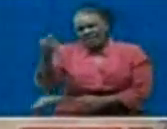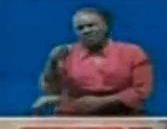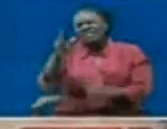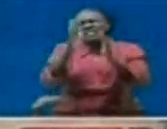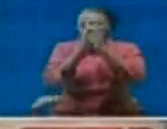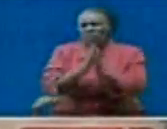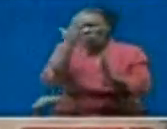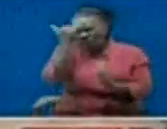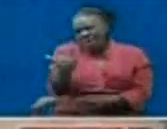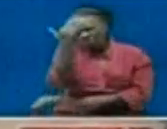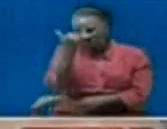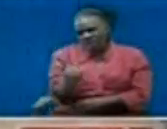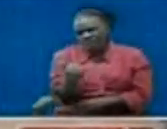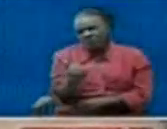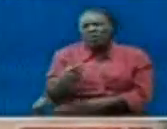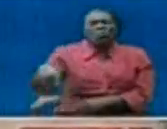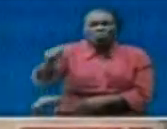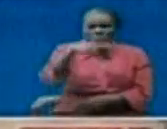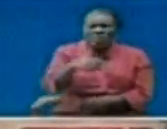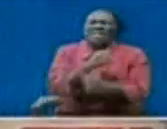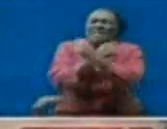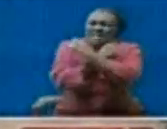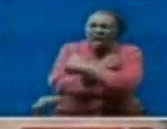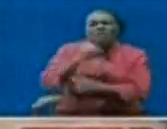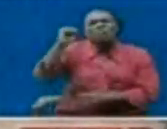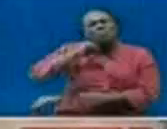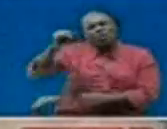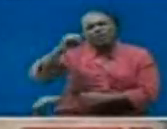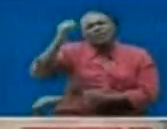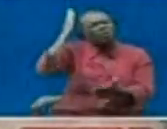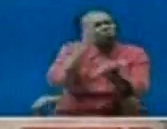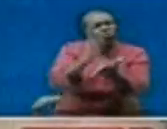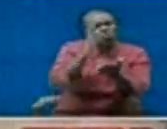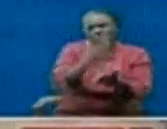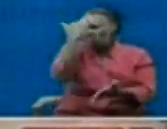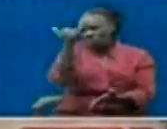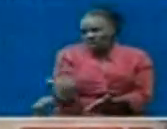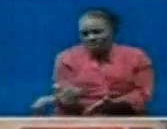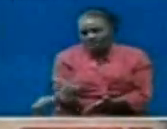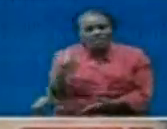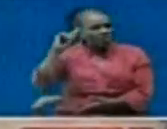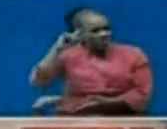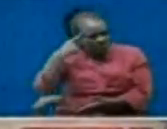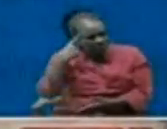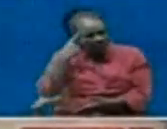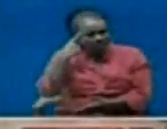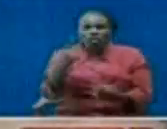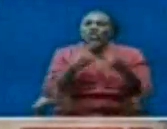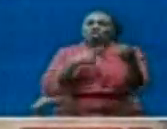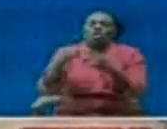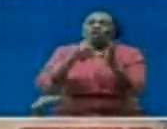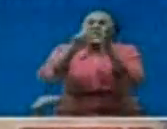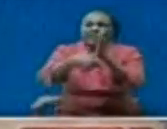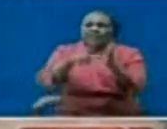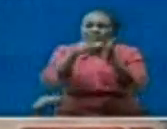here? What is it? We are obsessed with this thing. Well, you know, why can't life just go on? Think about that, gentlemen. Also, let's talk about the